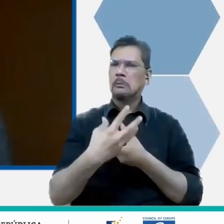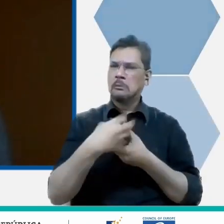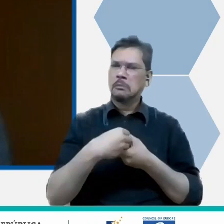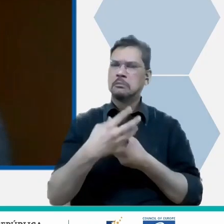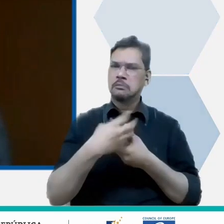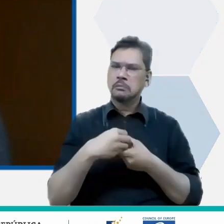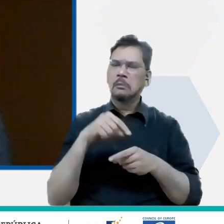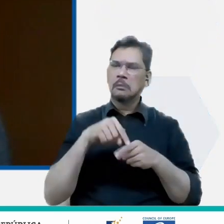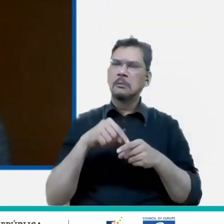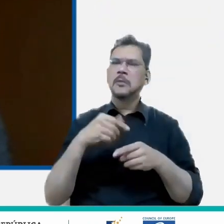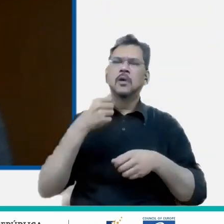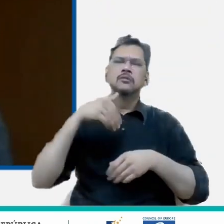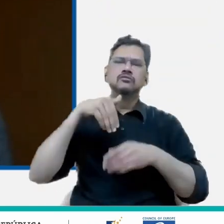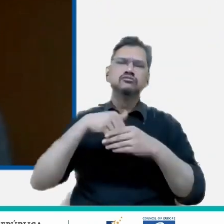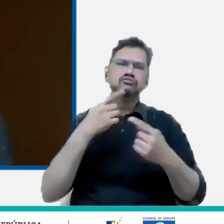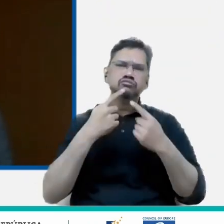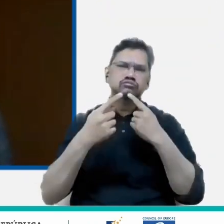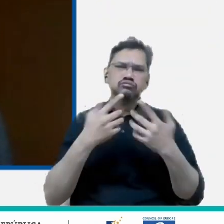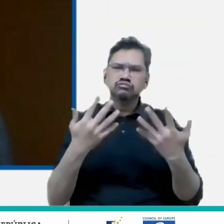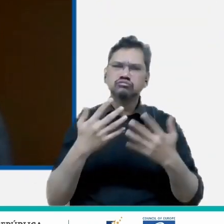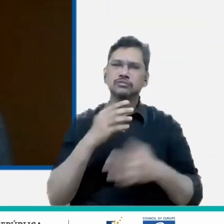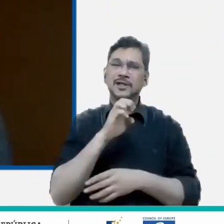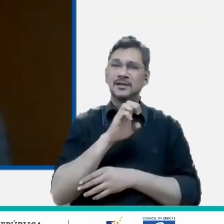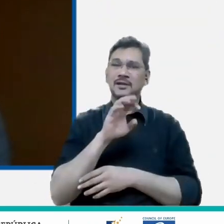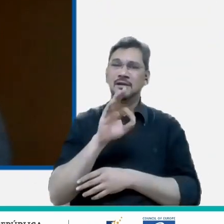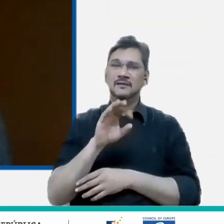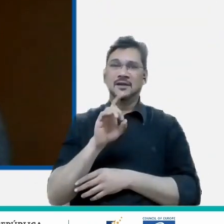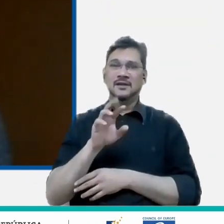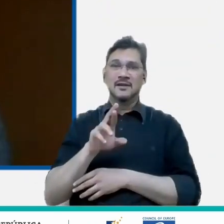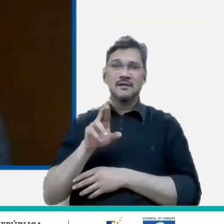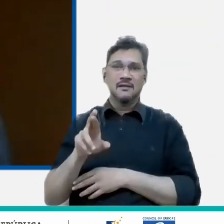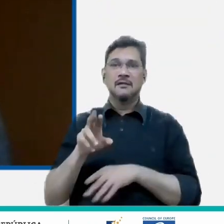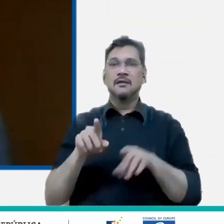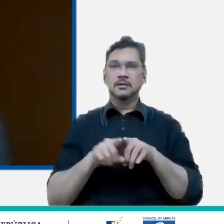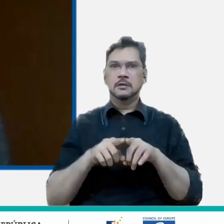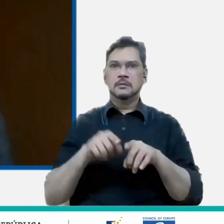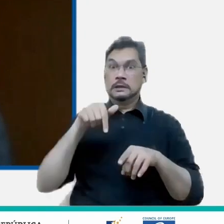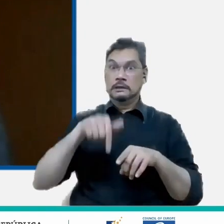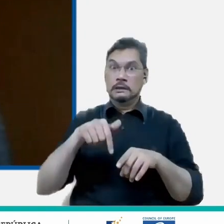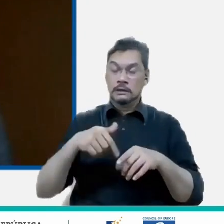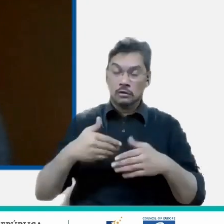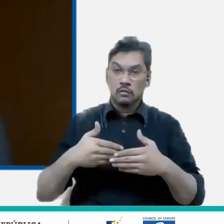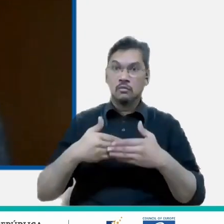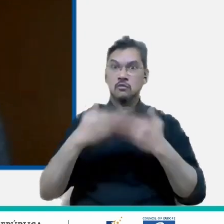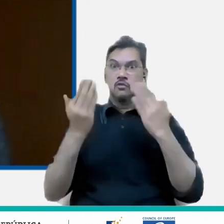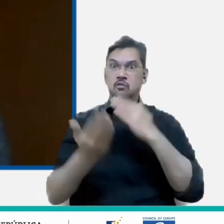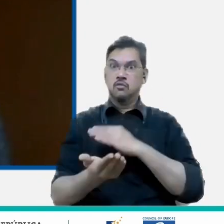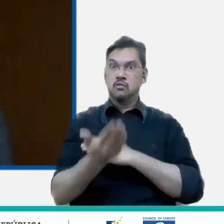this morning, the technical staff in the communication checkup recognized me and said, okay, you know the